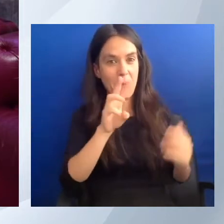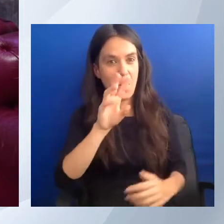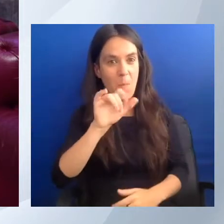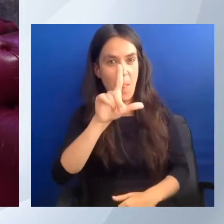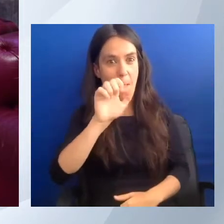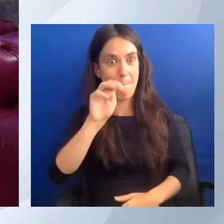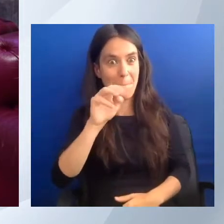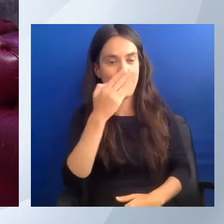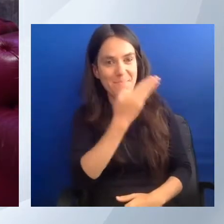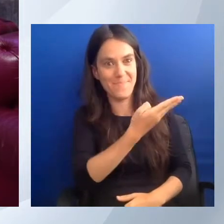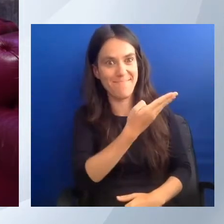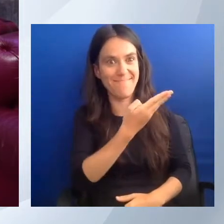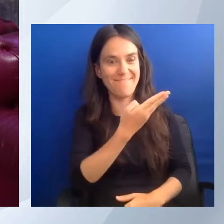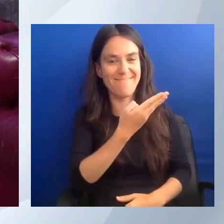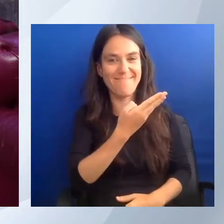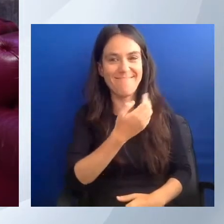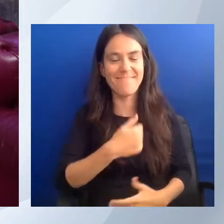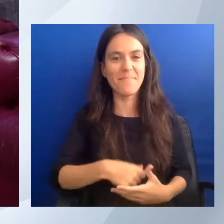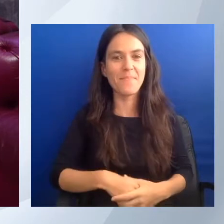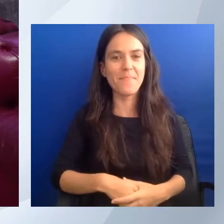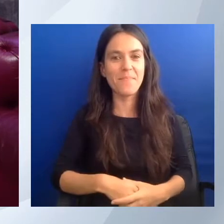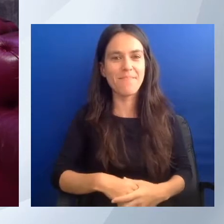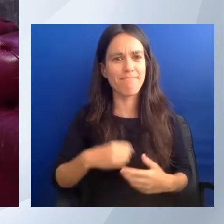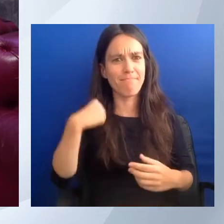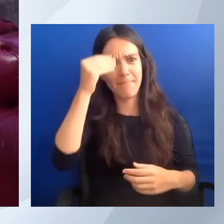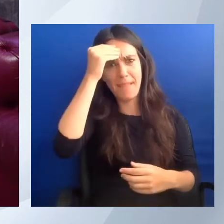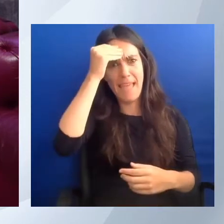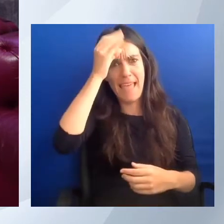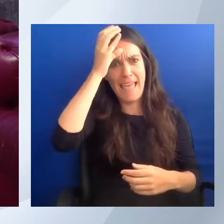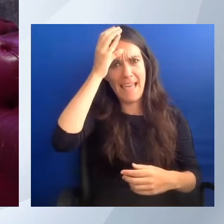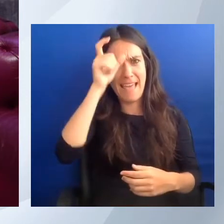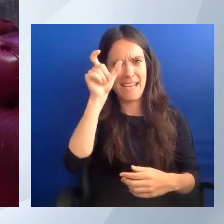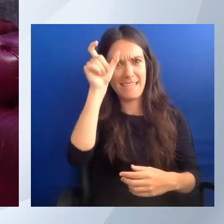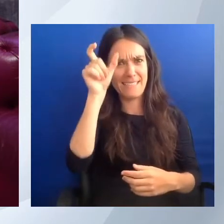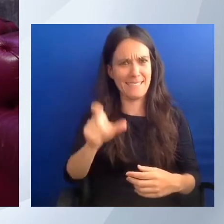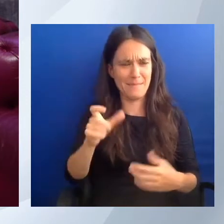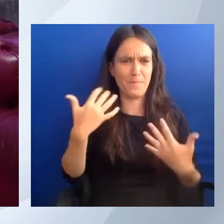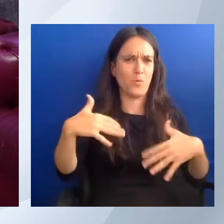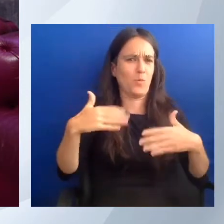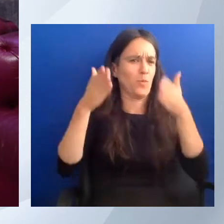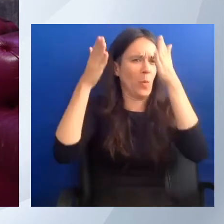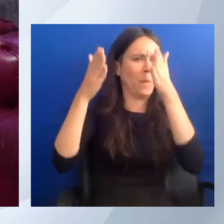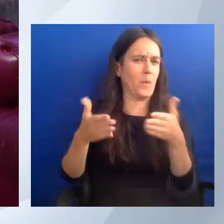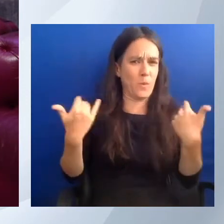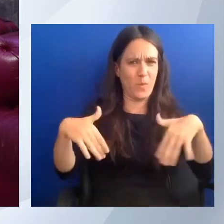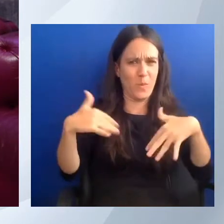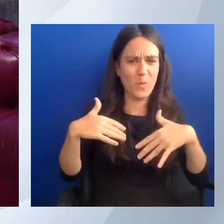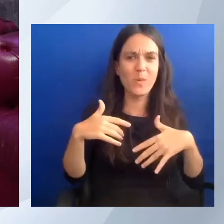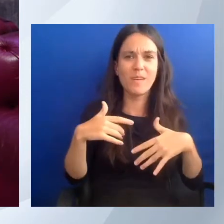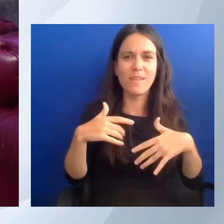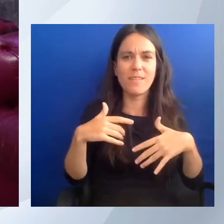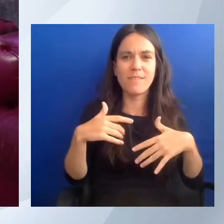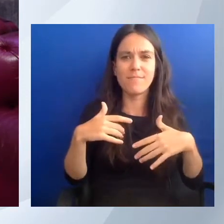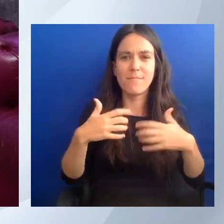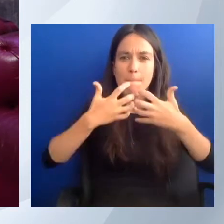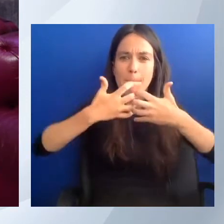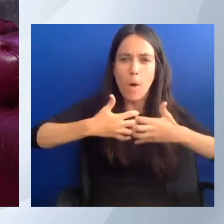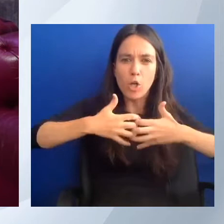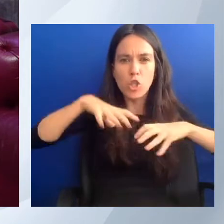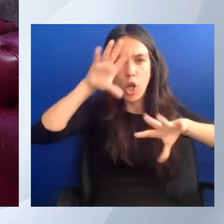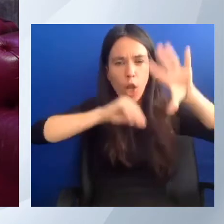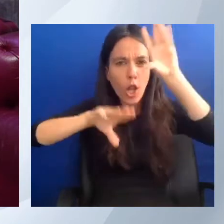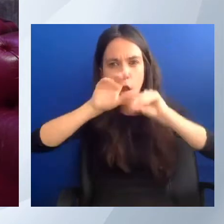is AI expert. I can tell you, he's machine learning AI expert